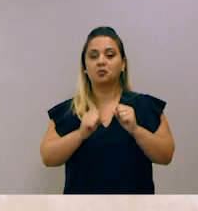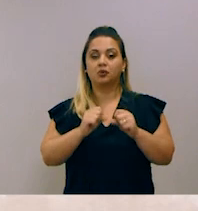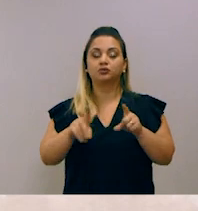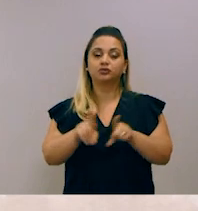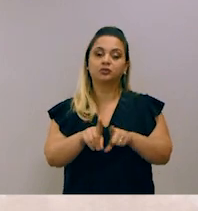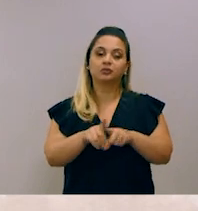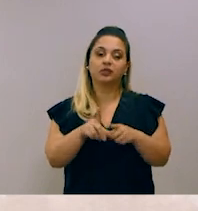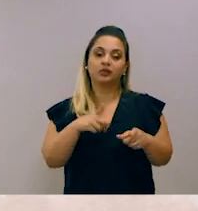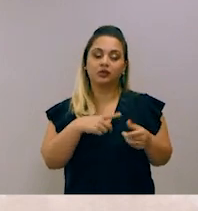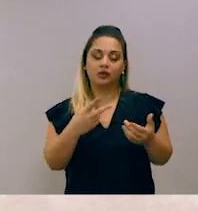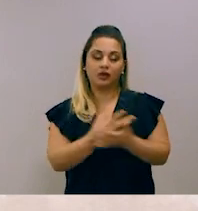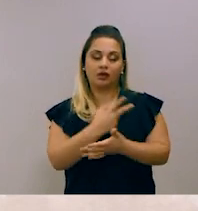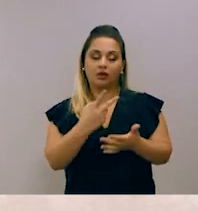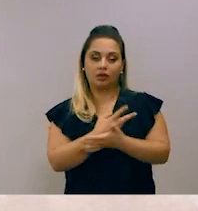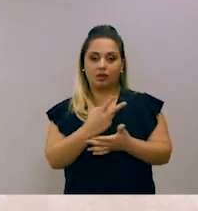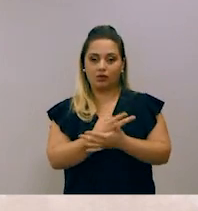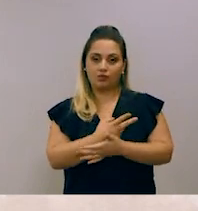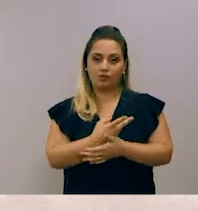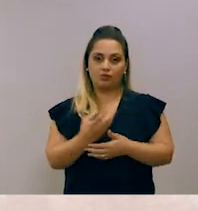recently.